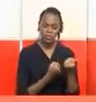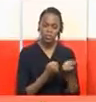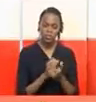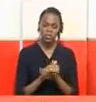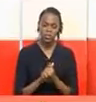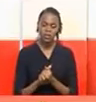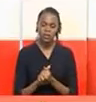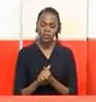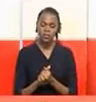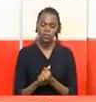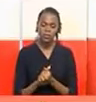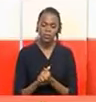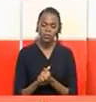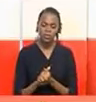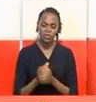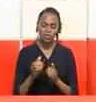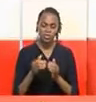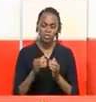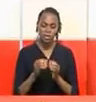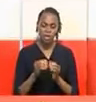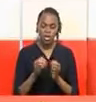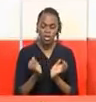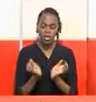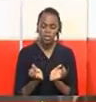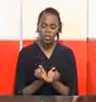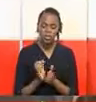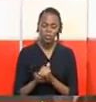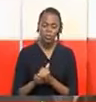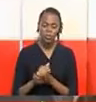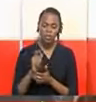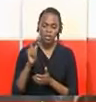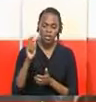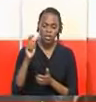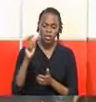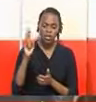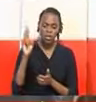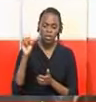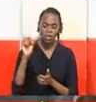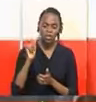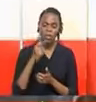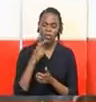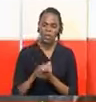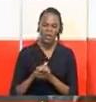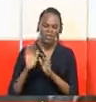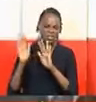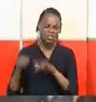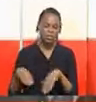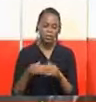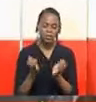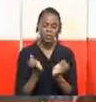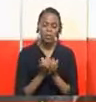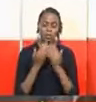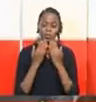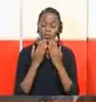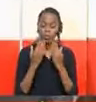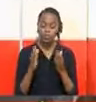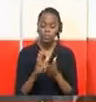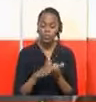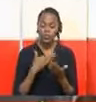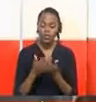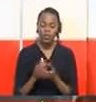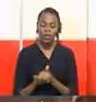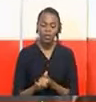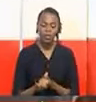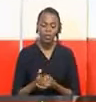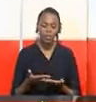United. And even when he stopped supporting them and called them a useless team, I thank him for introducing me to